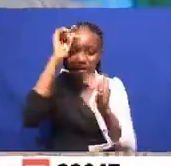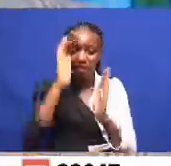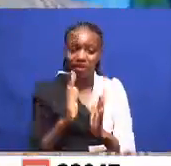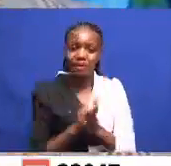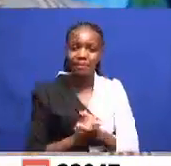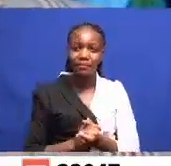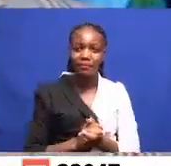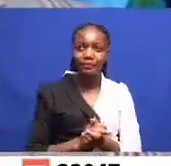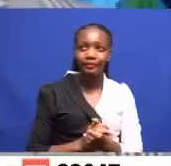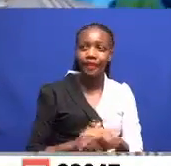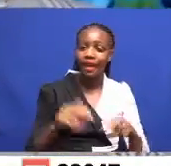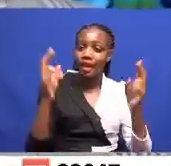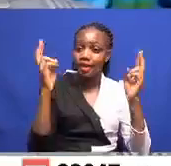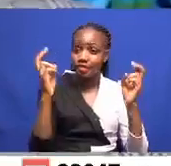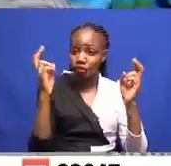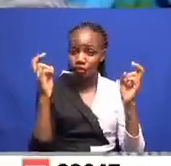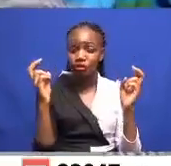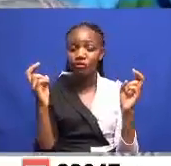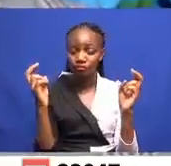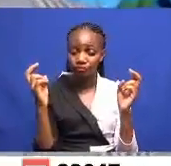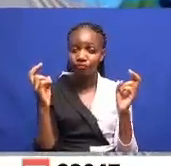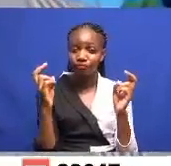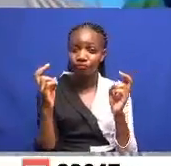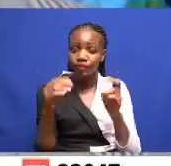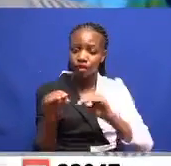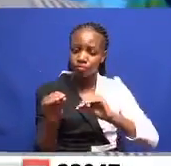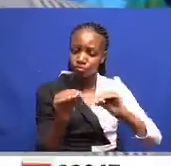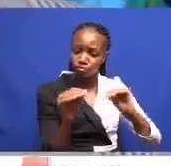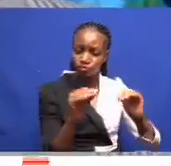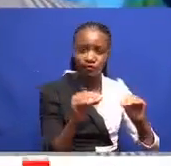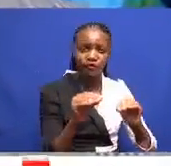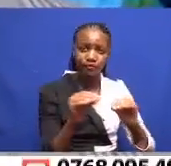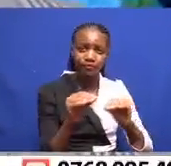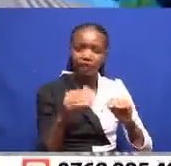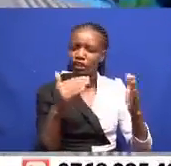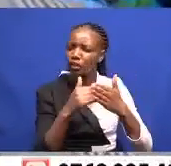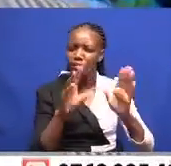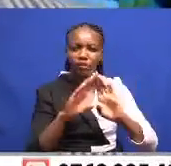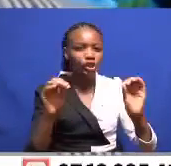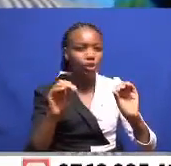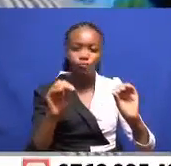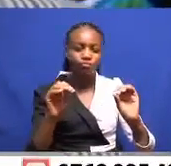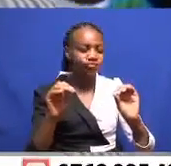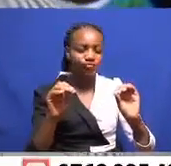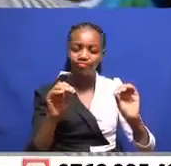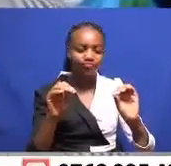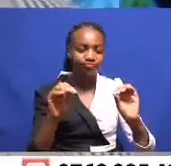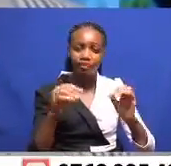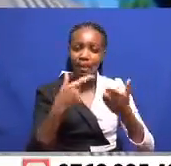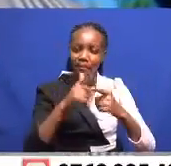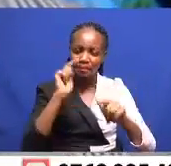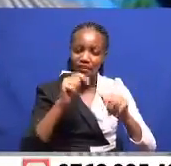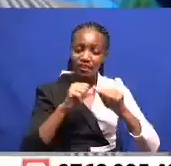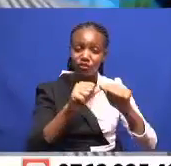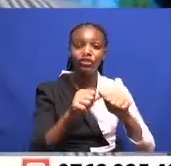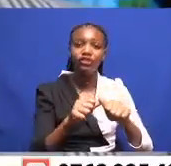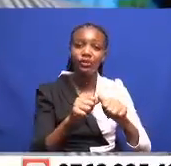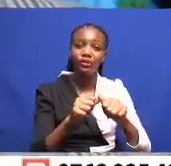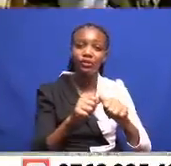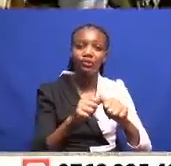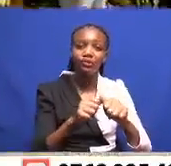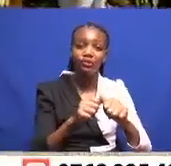Duty been uh moved it has not been stopped as it is being alleged in some of the social